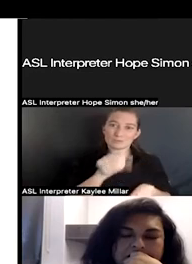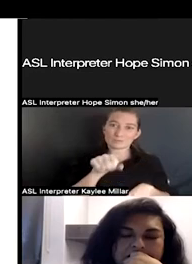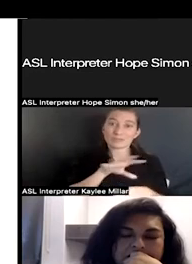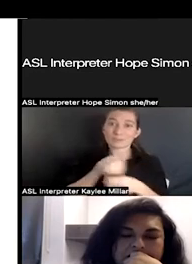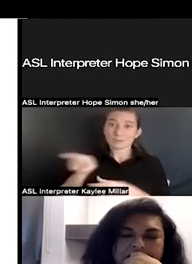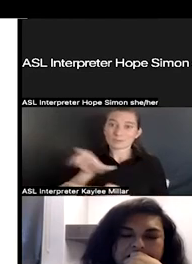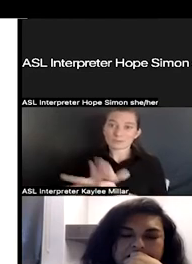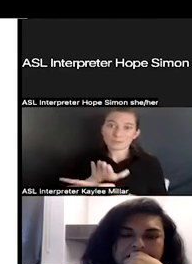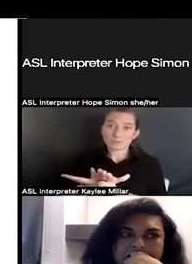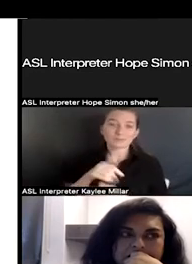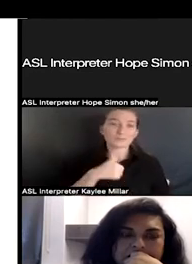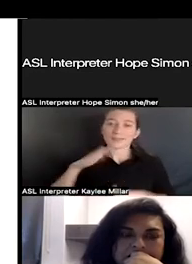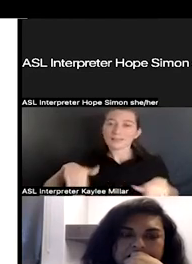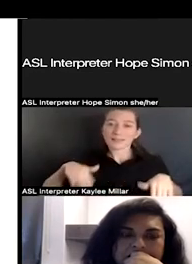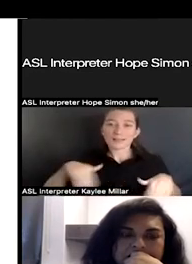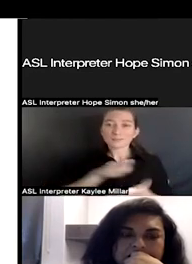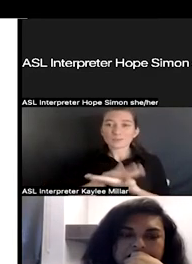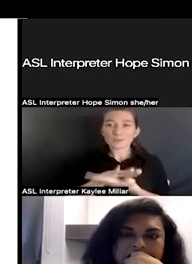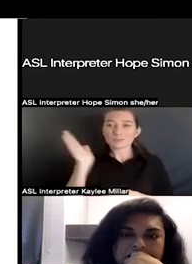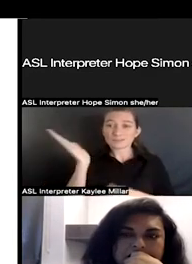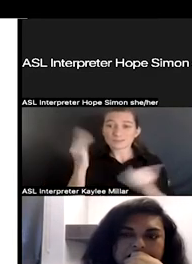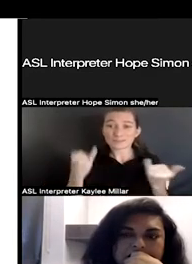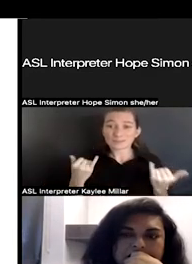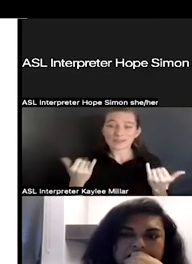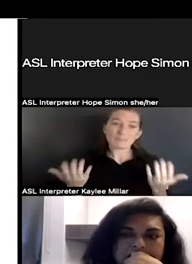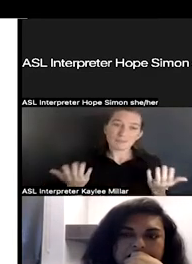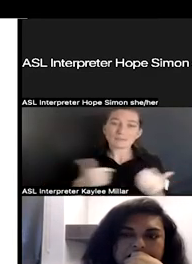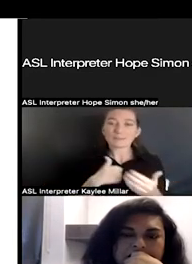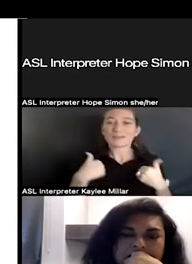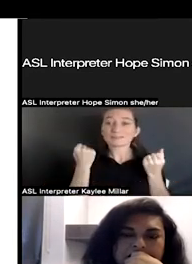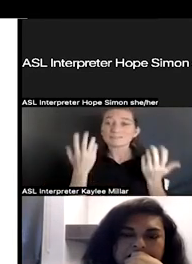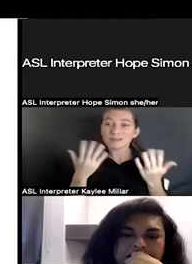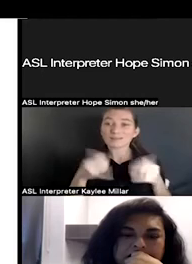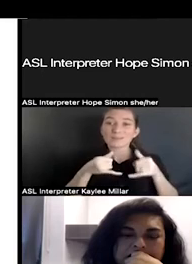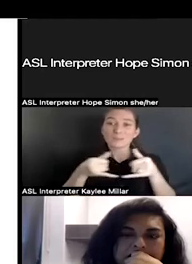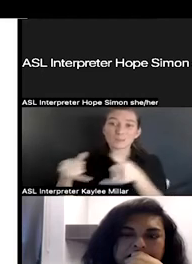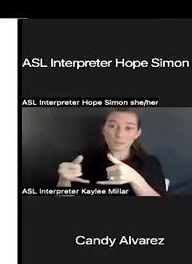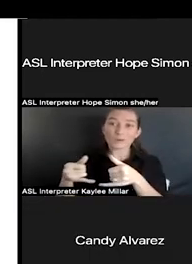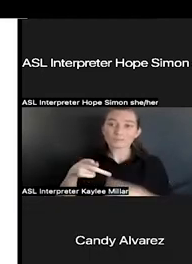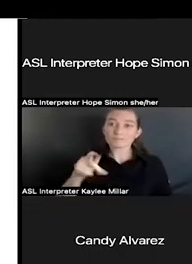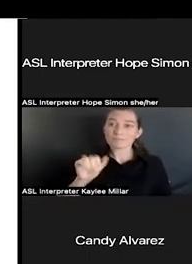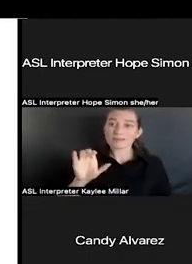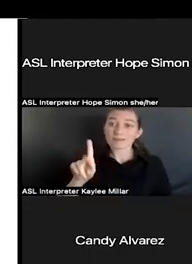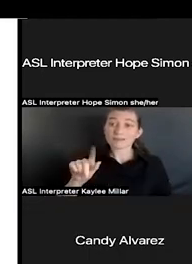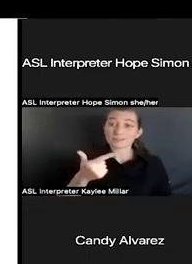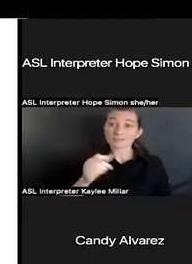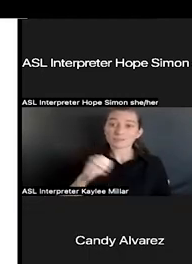school presentation yet today, but we do have mini award packages for schools.